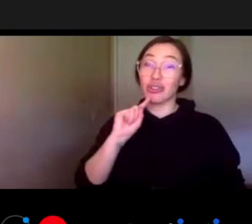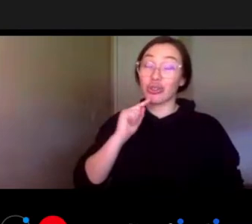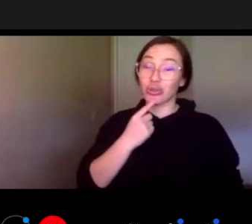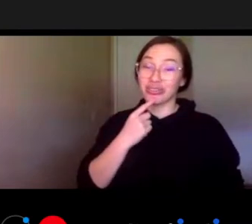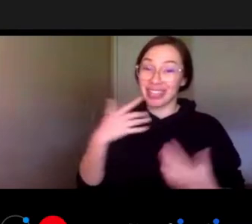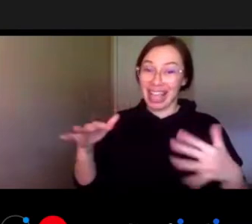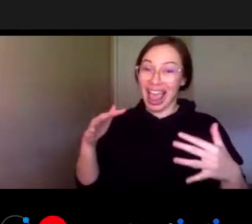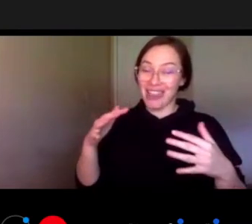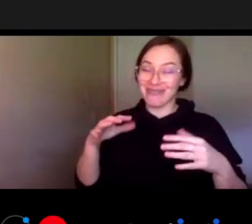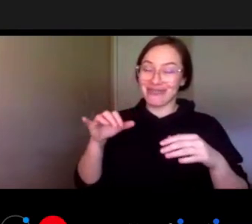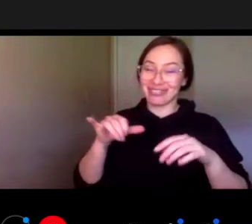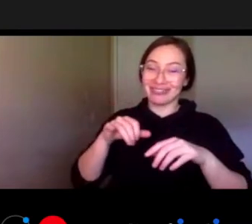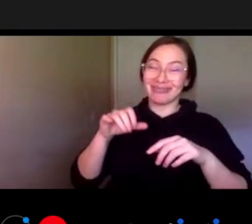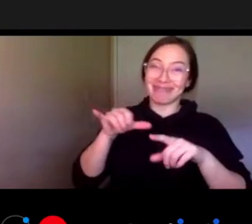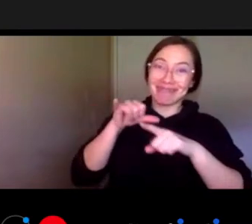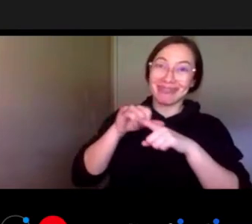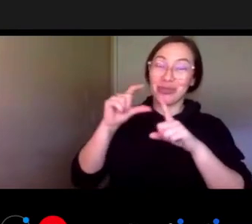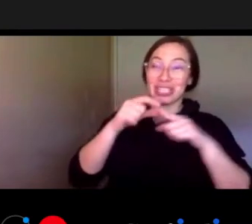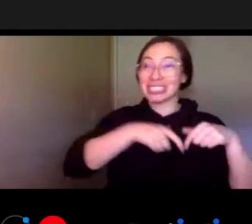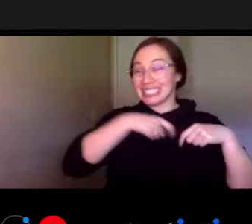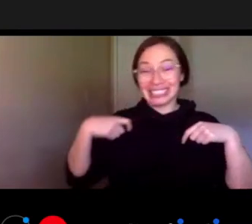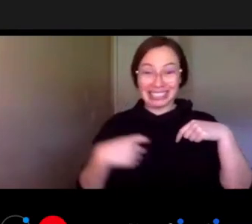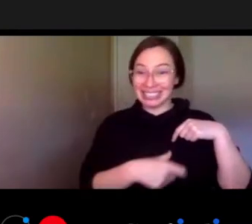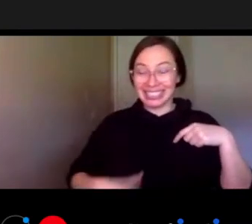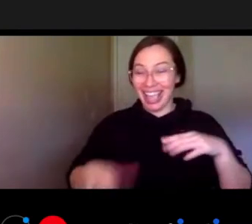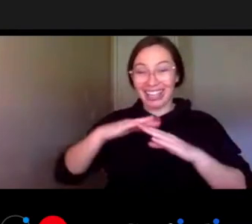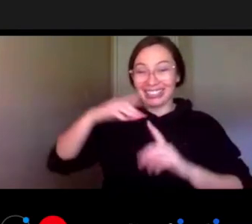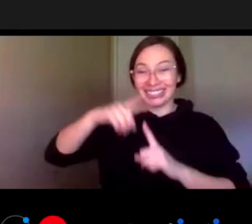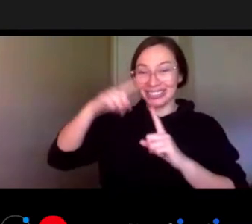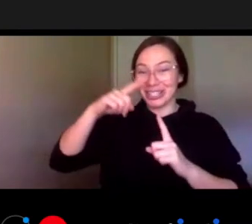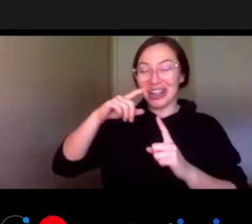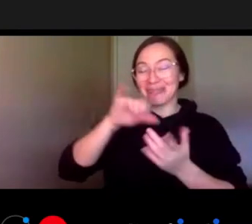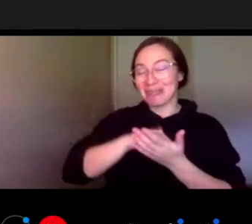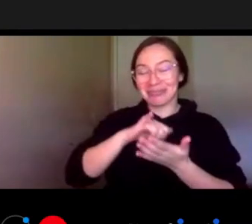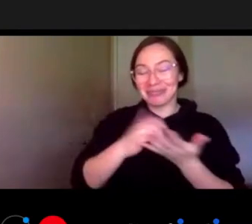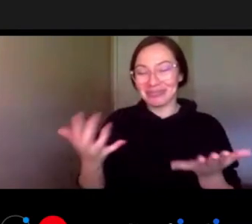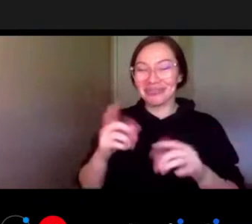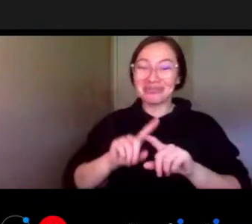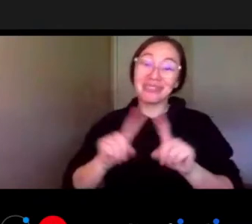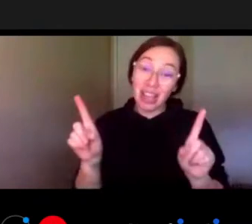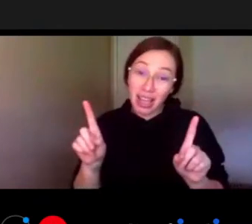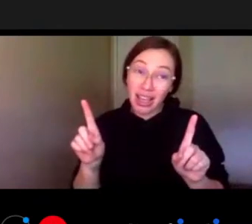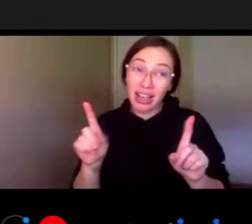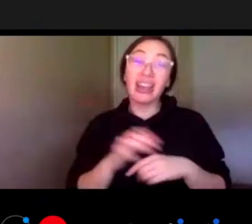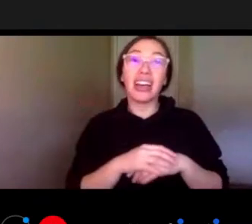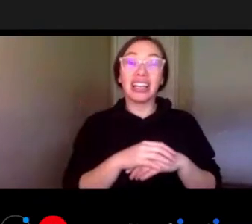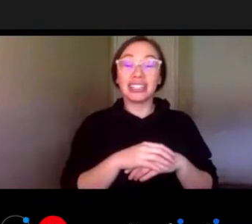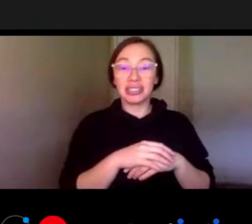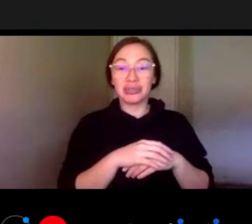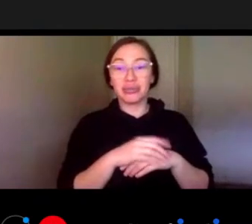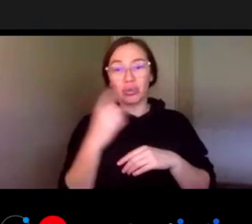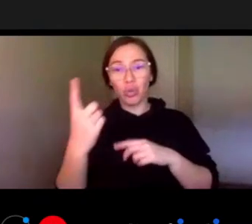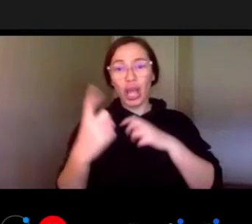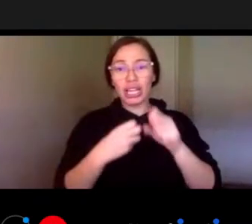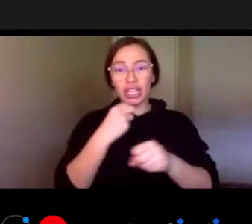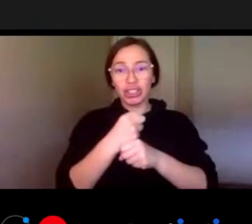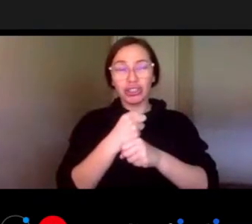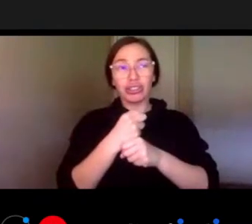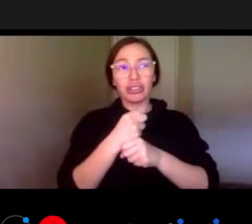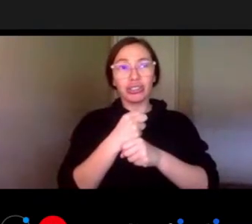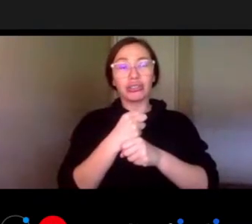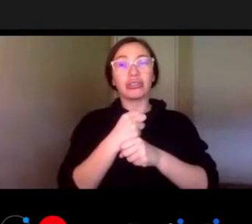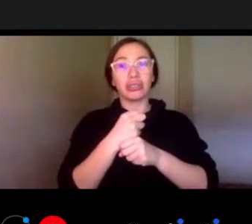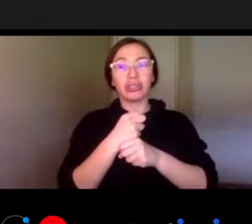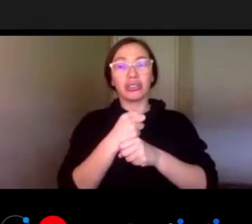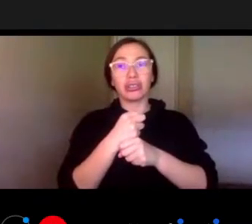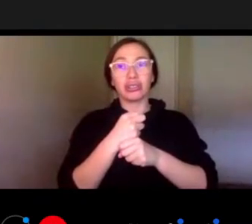a t-shirt, right? So it's a hard message to pass on. However, taking a year and saying, you know, where's the biggest gap in